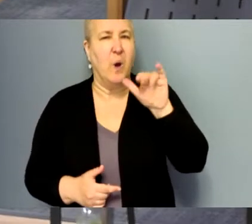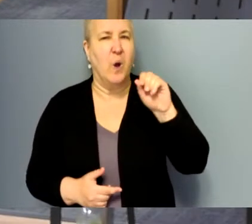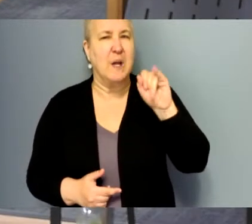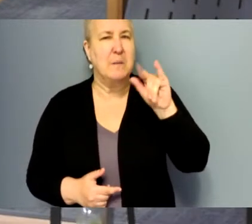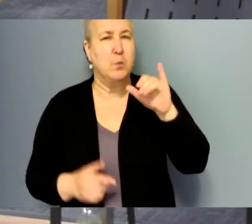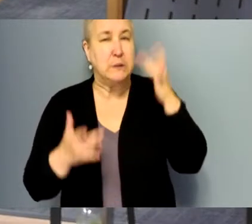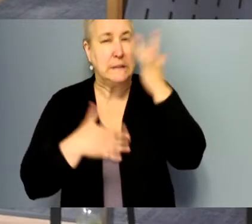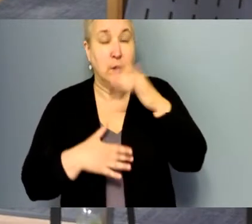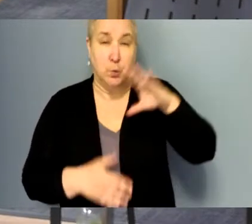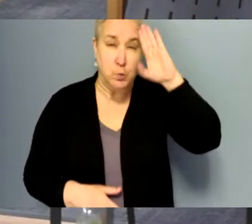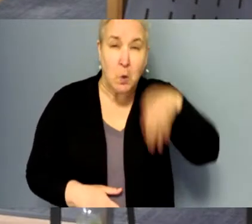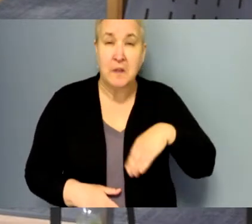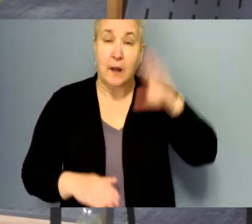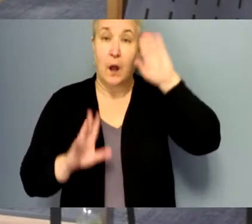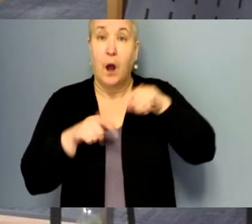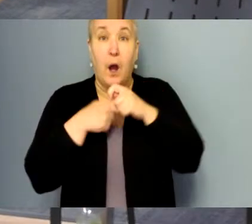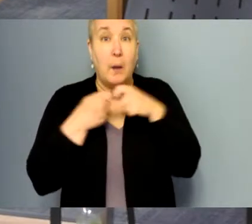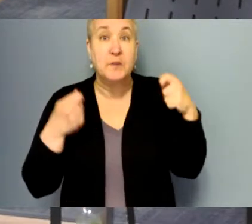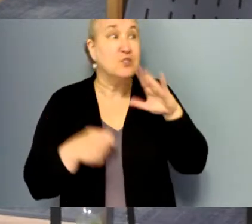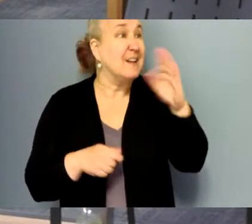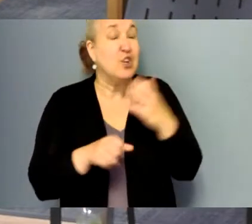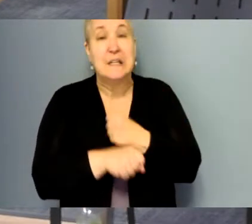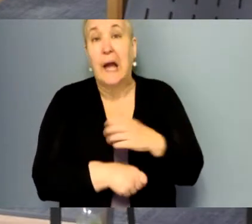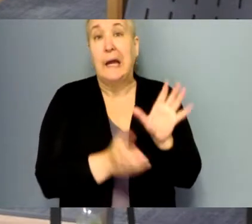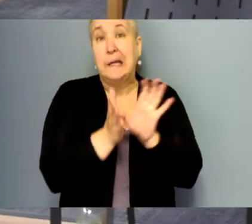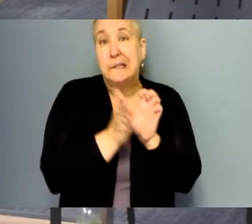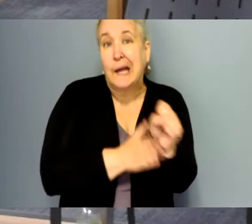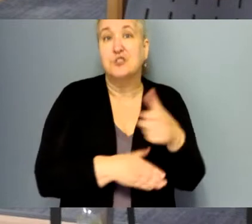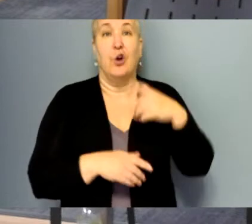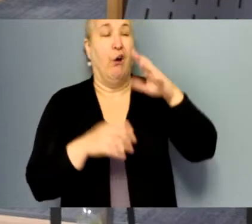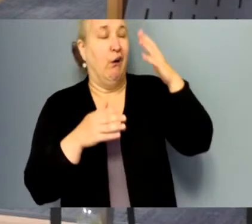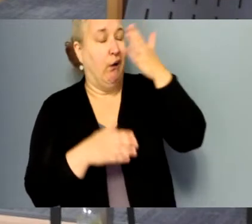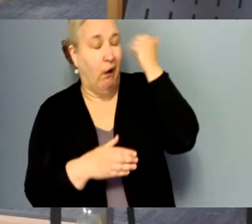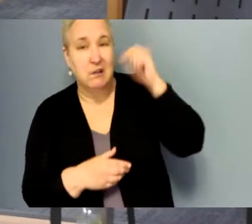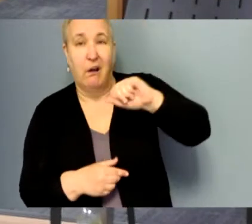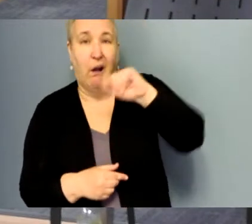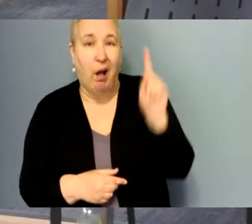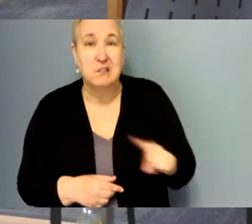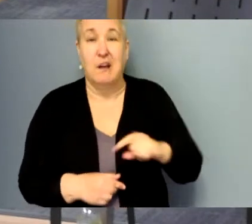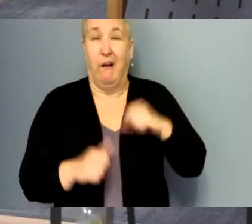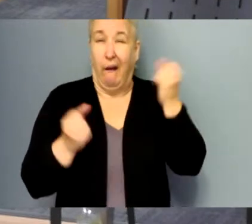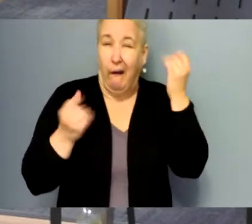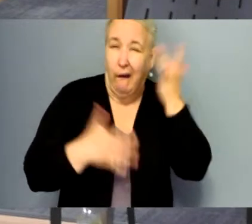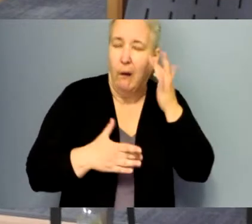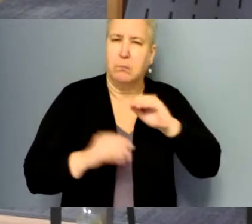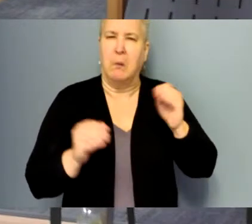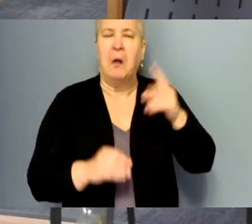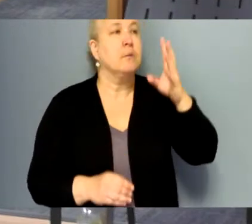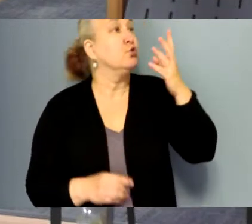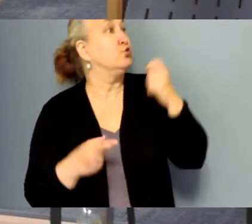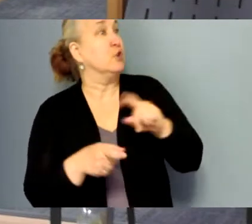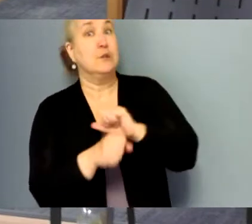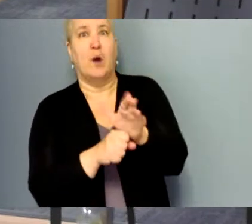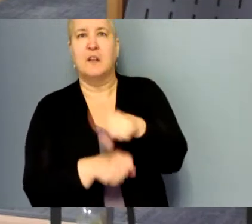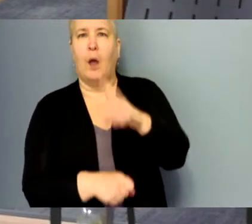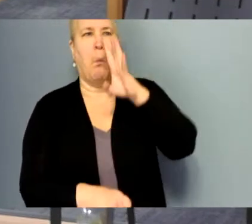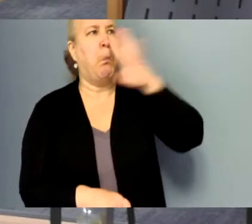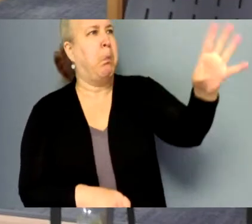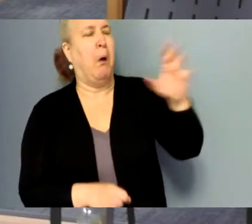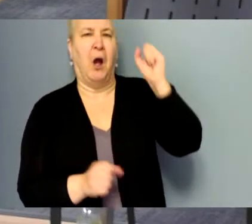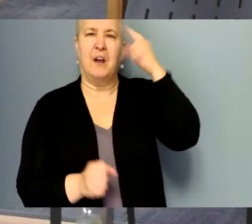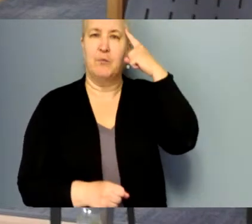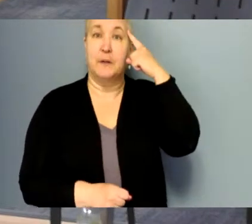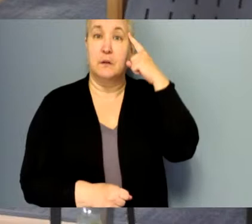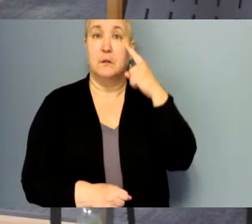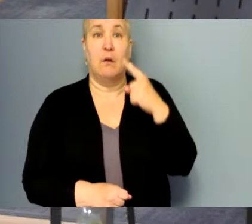Did you know the Amish never get autism, cancer, Alzheimer's, or many other diseases? They ignore the government during COVID and never get any